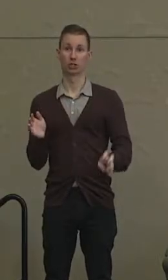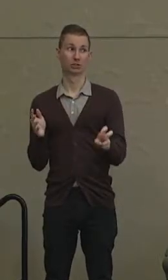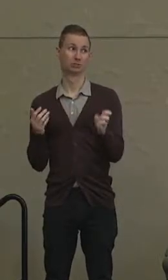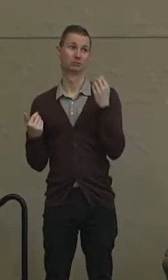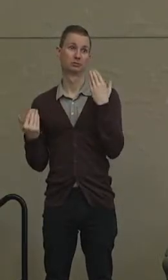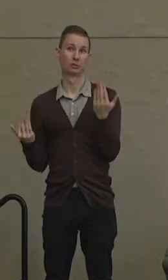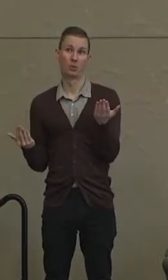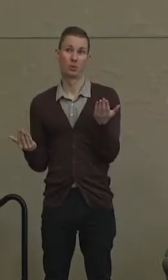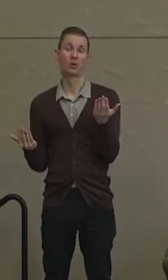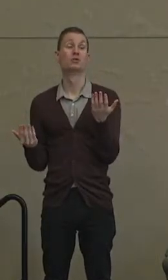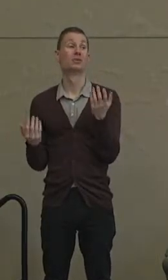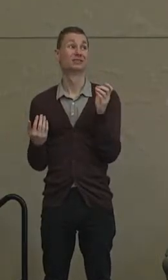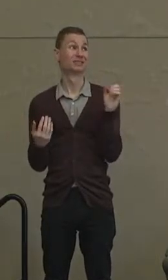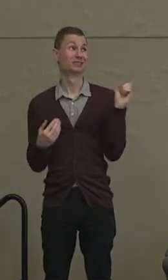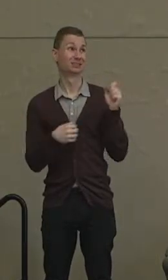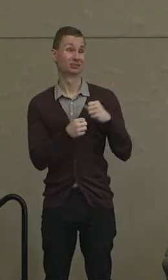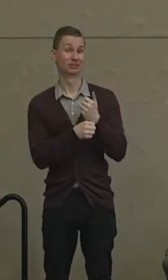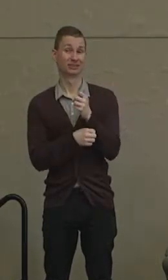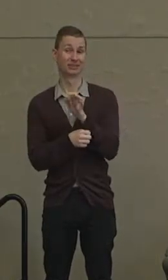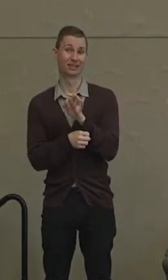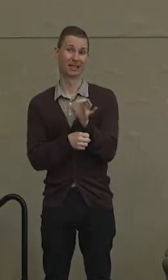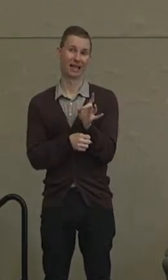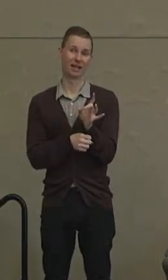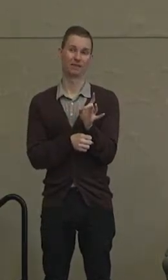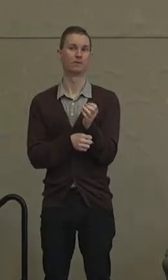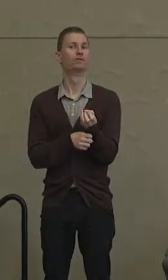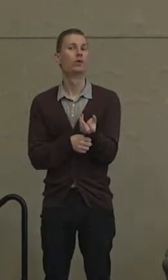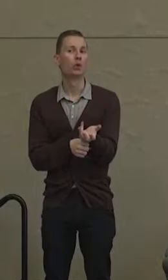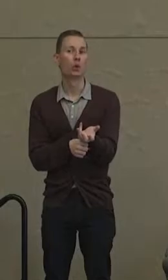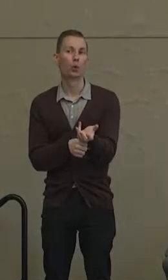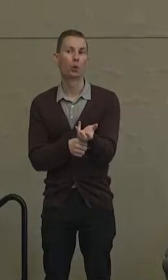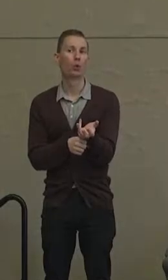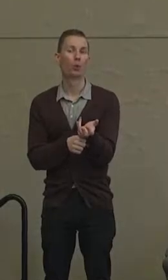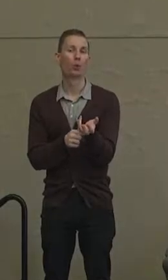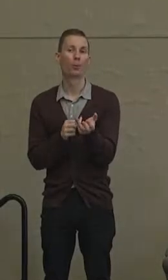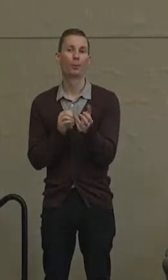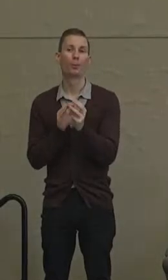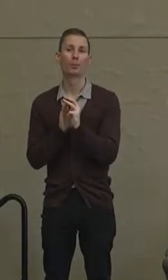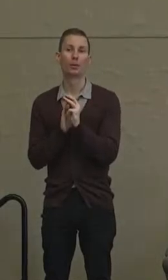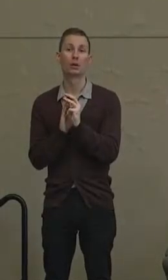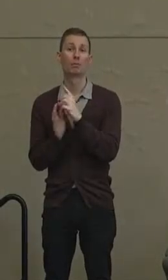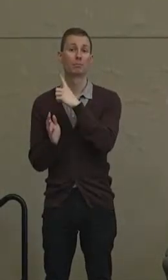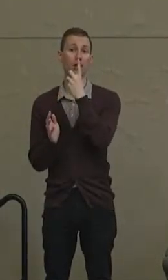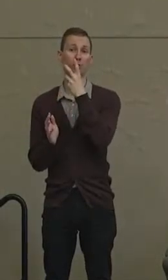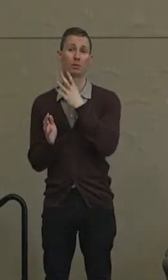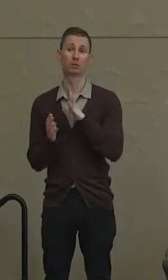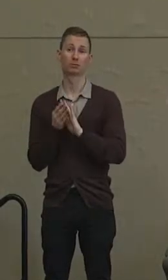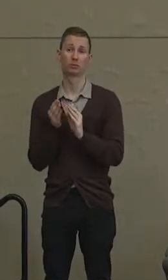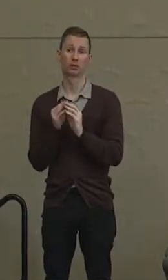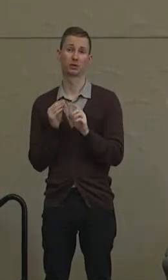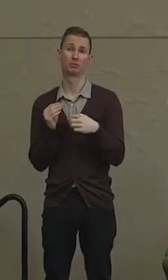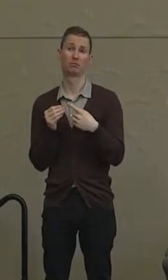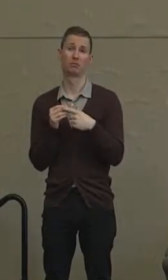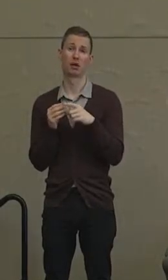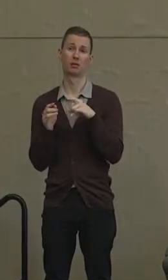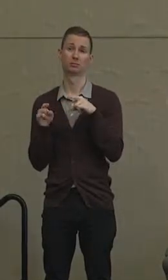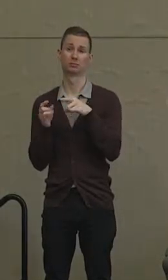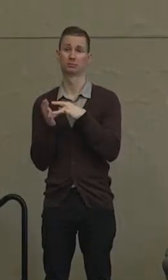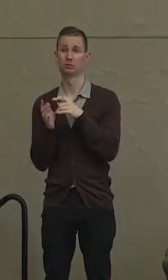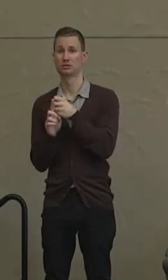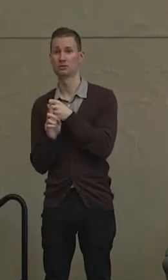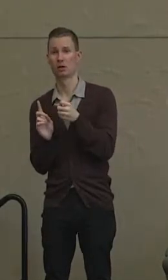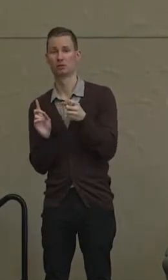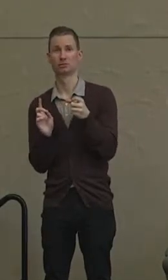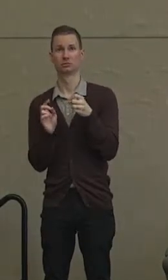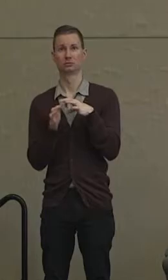And I gotta say, this was 1998, so there's very few models of Black women's stories of sexual assault in terms